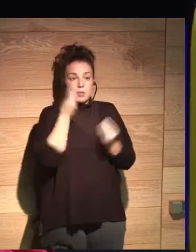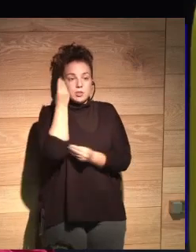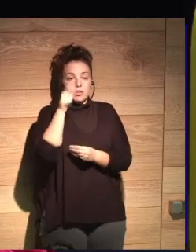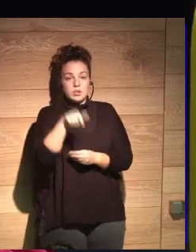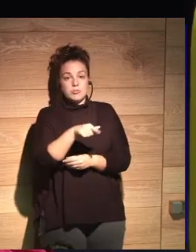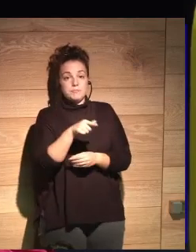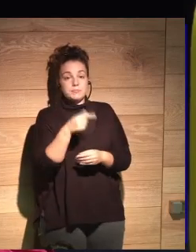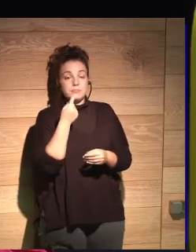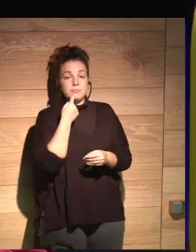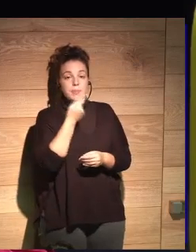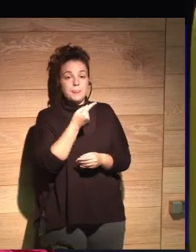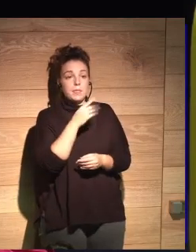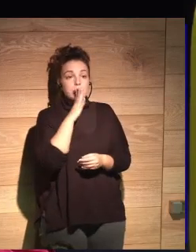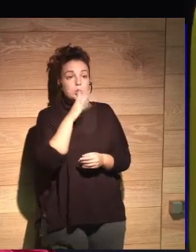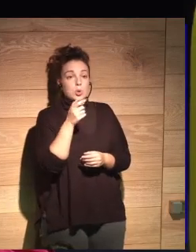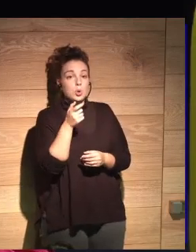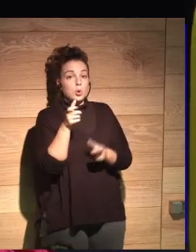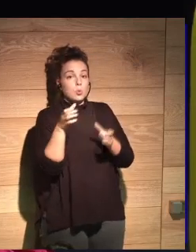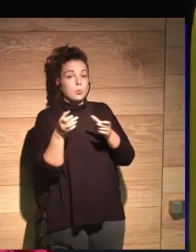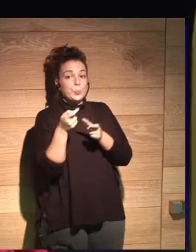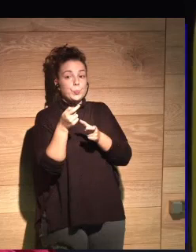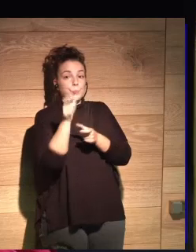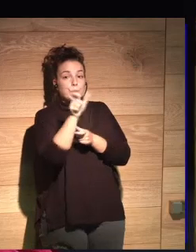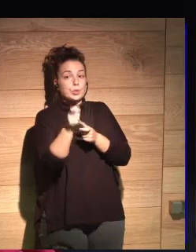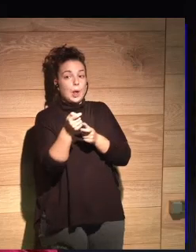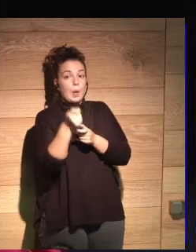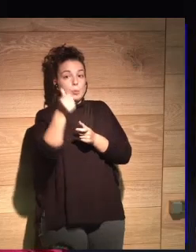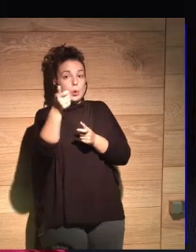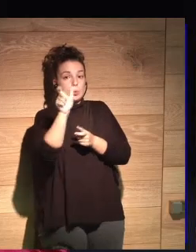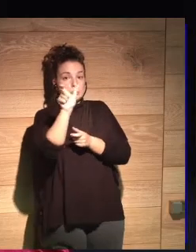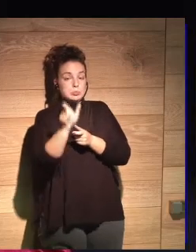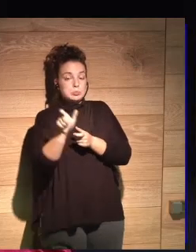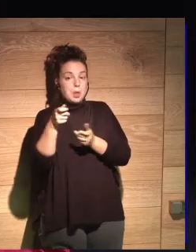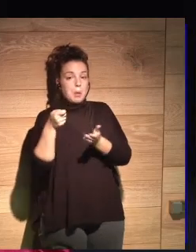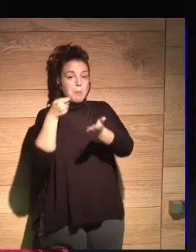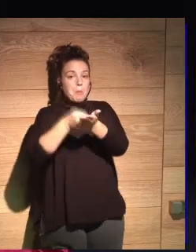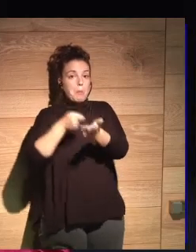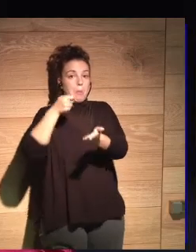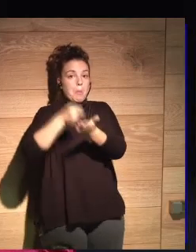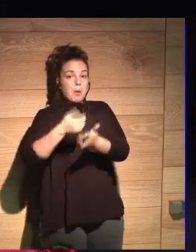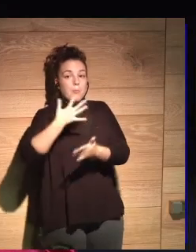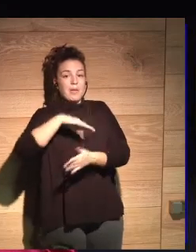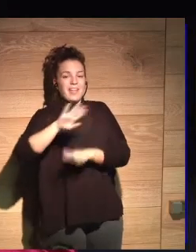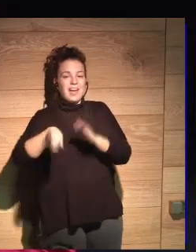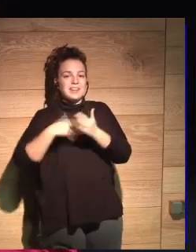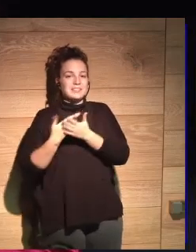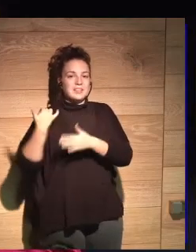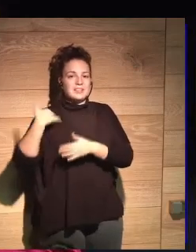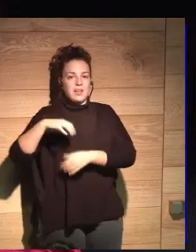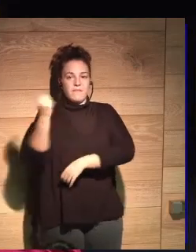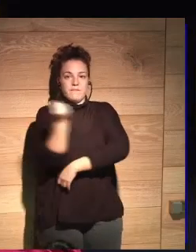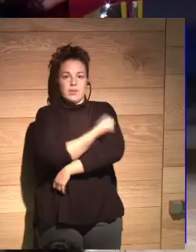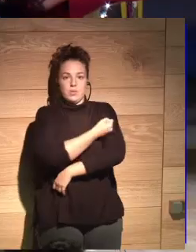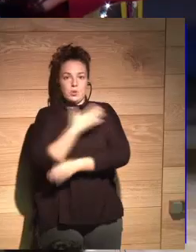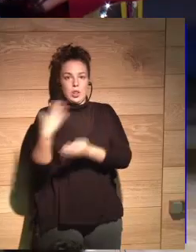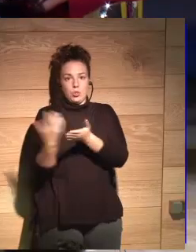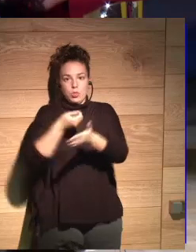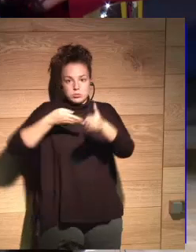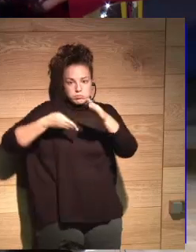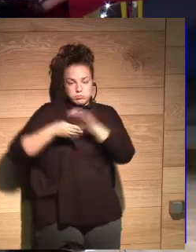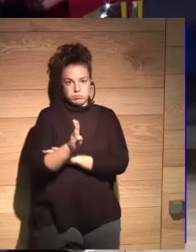That would lead to what Juan Luis was saying, of just a few that at the beginning would be able to pay it until it becomes on that vaccine that everyone